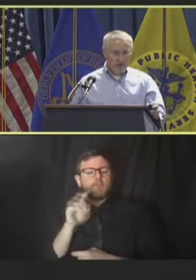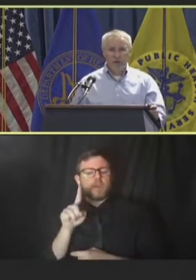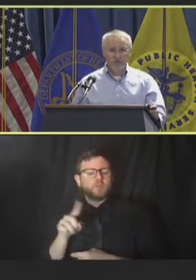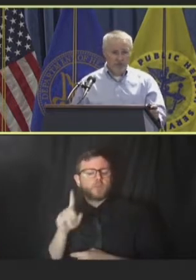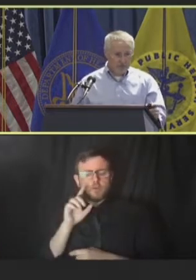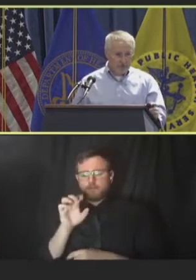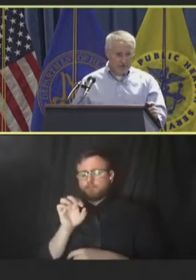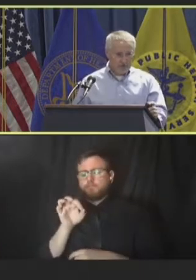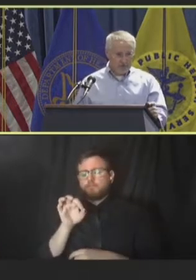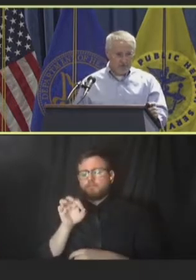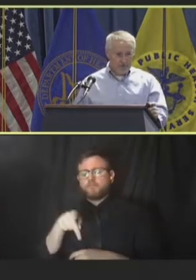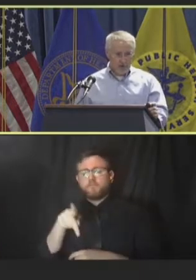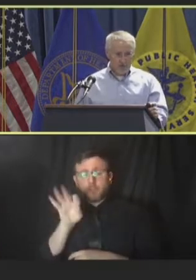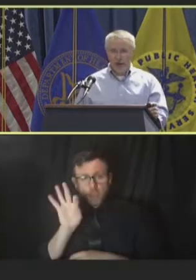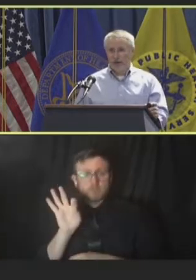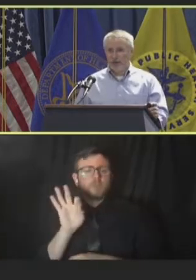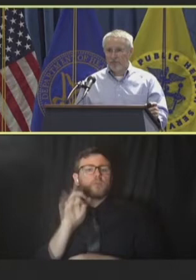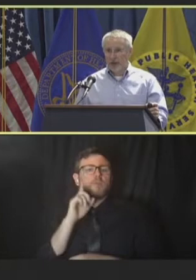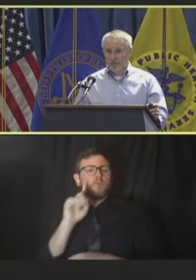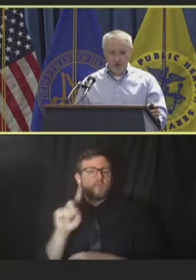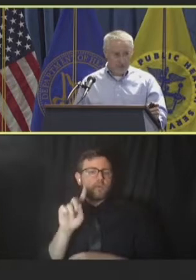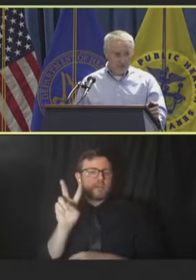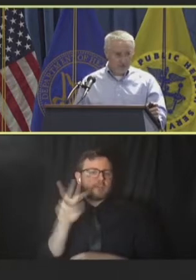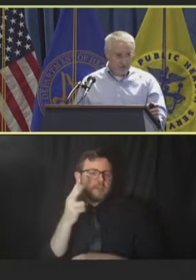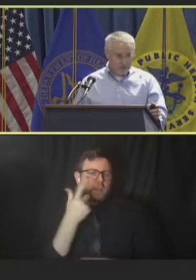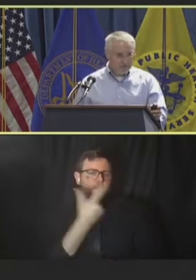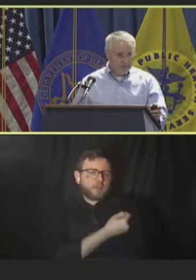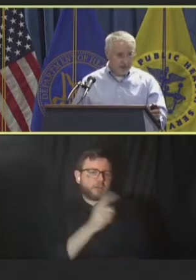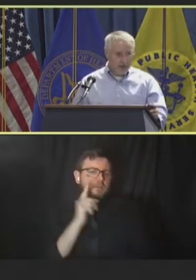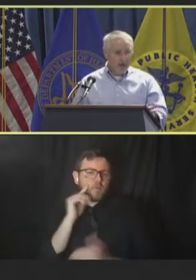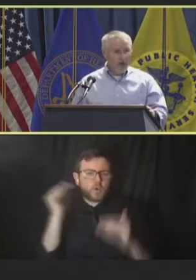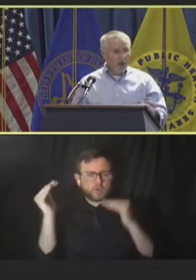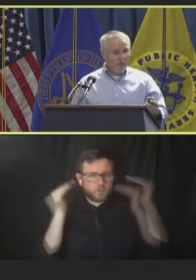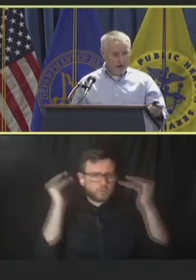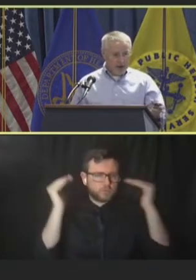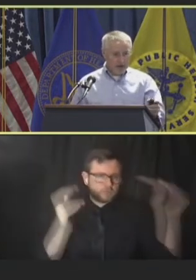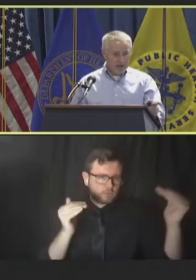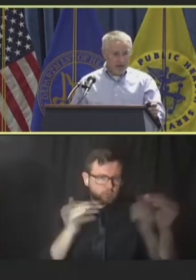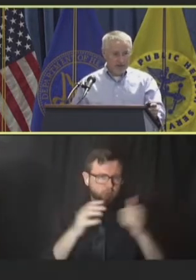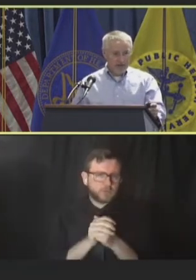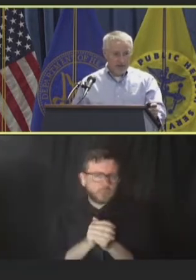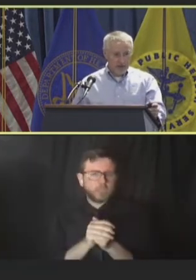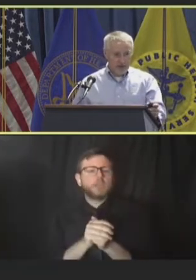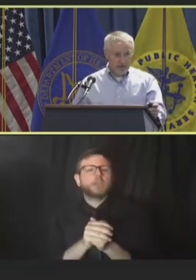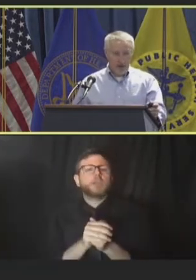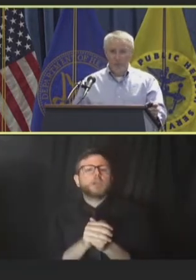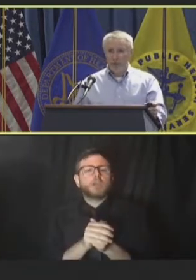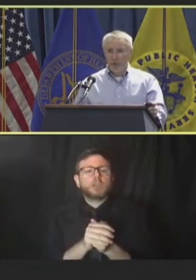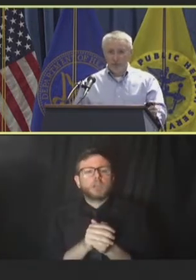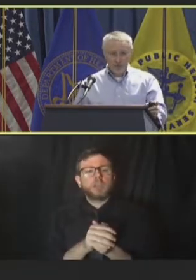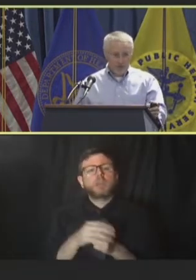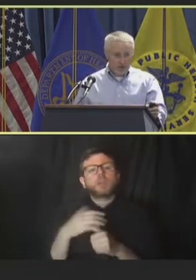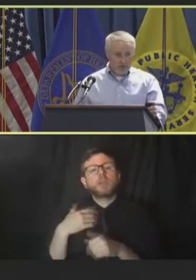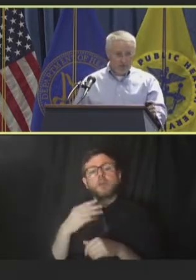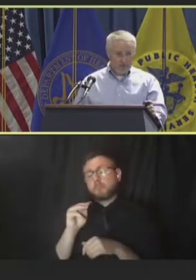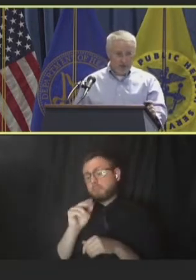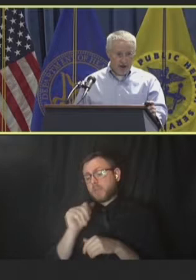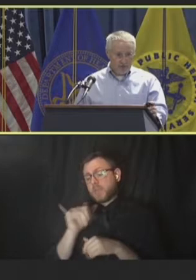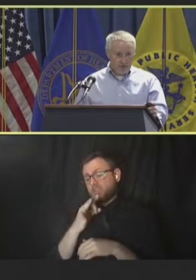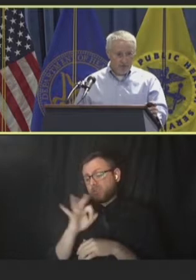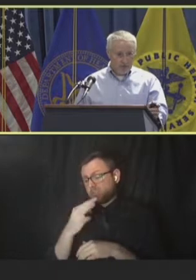presented an assessment on the safety of the COVID-19 vaccine boosters. On May 19th, the ACIP was considering